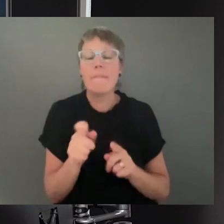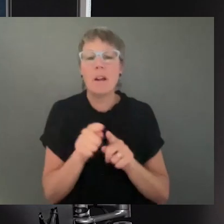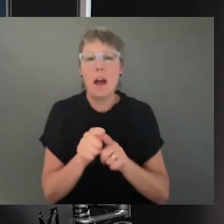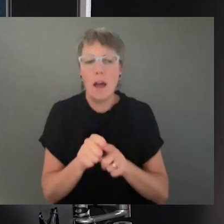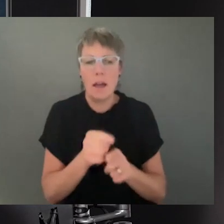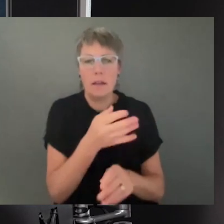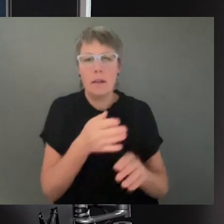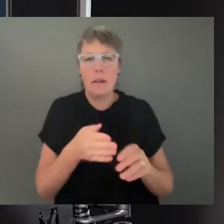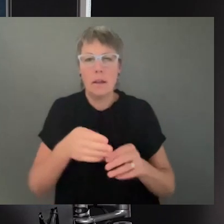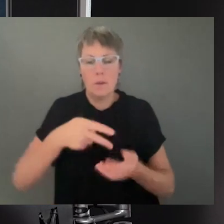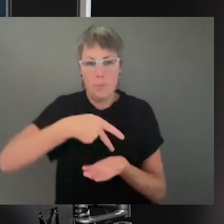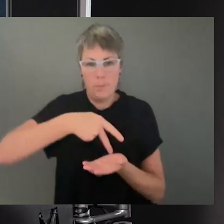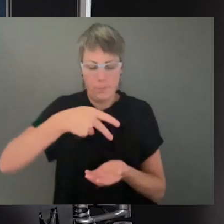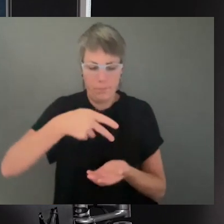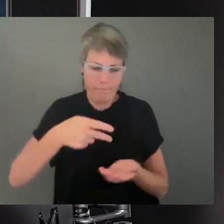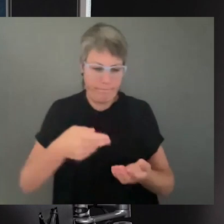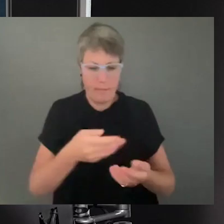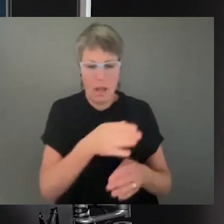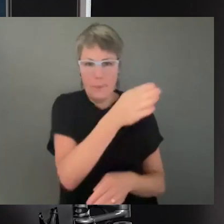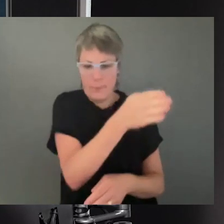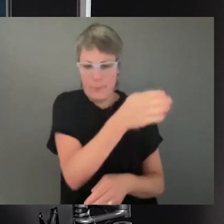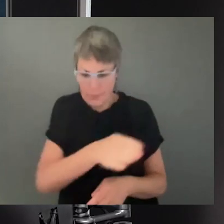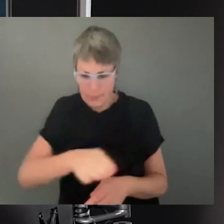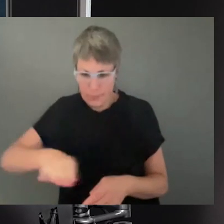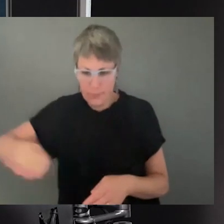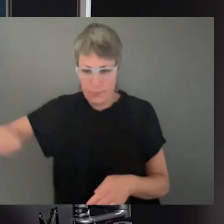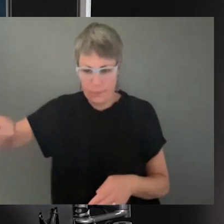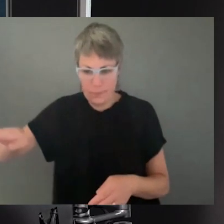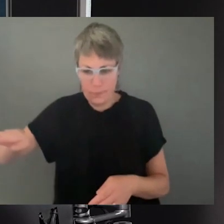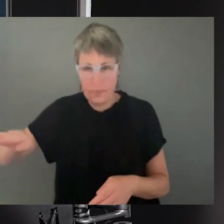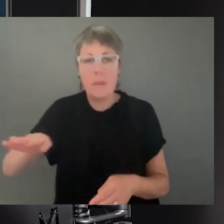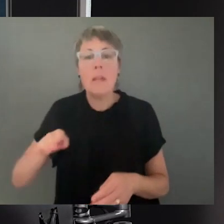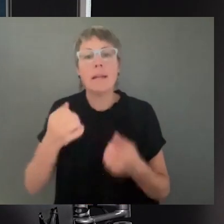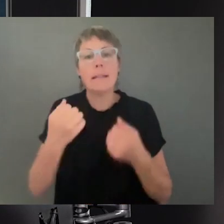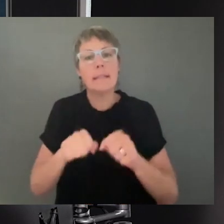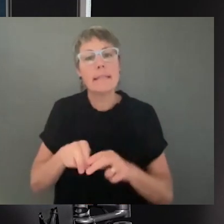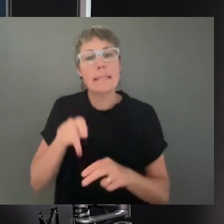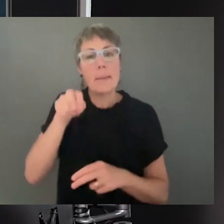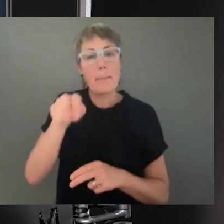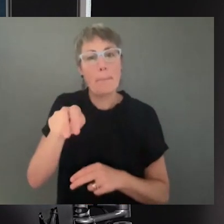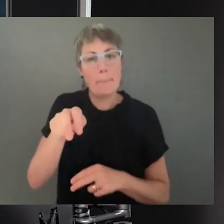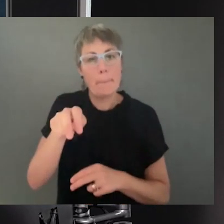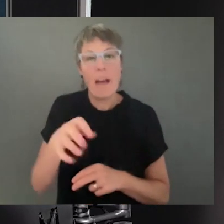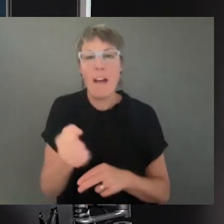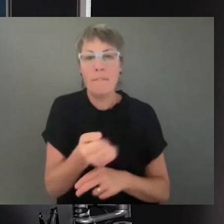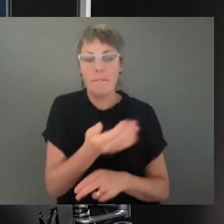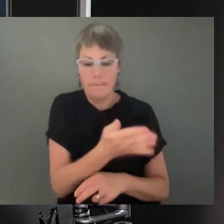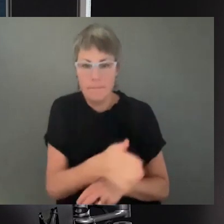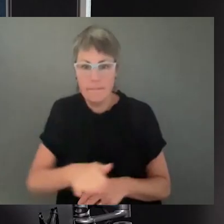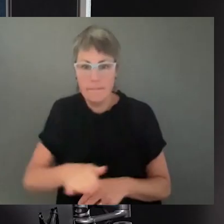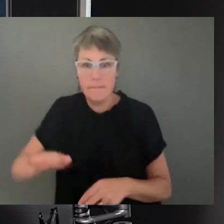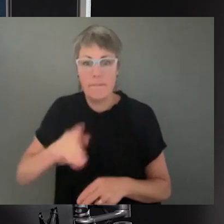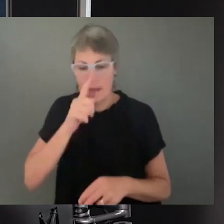aid users were able to easily move without having to go up steps. However, what we have